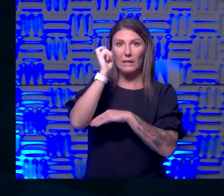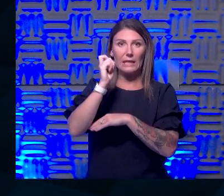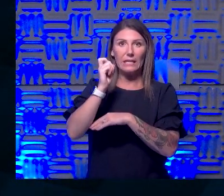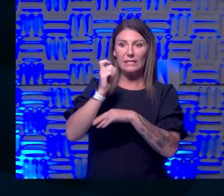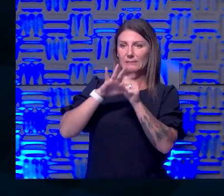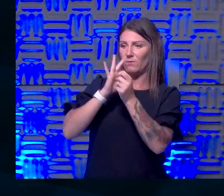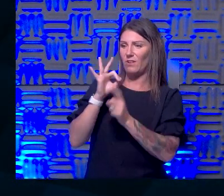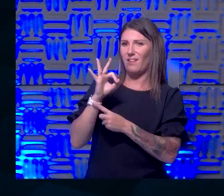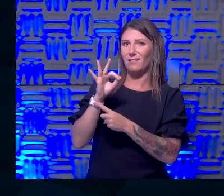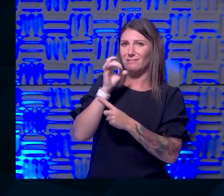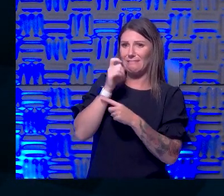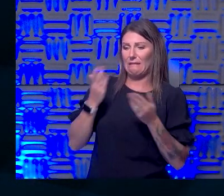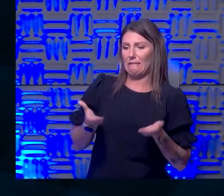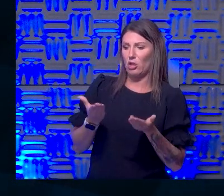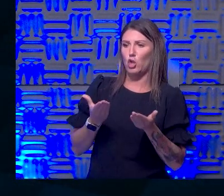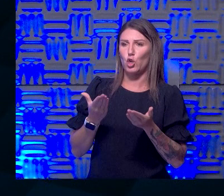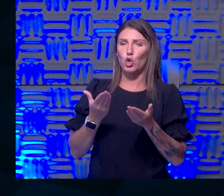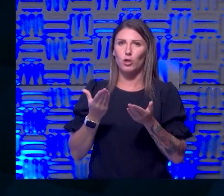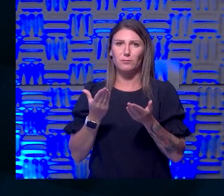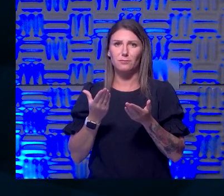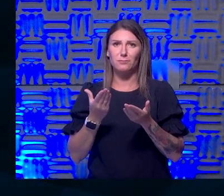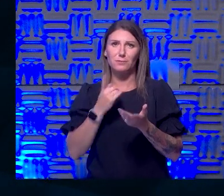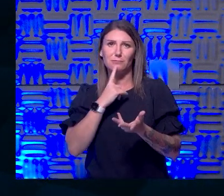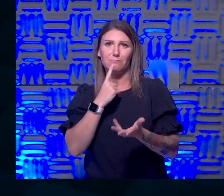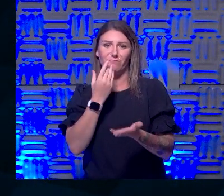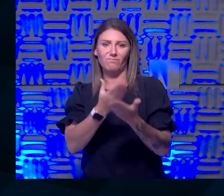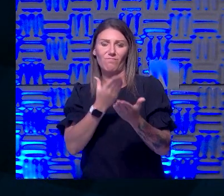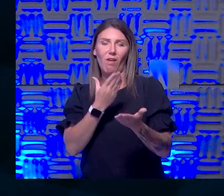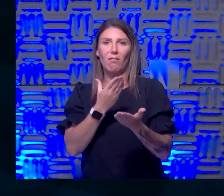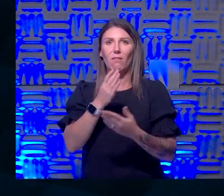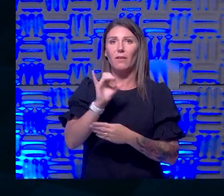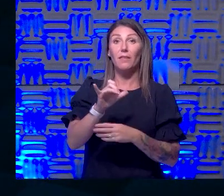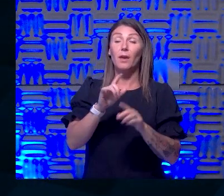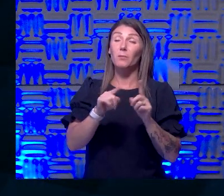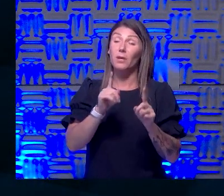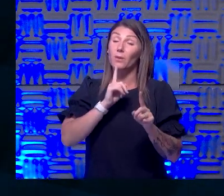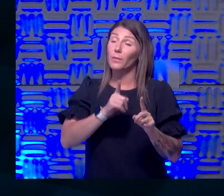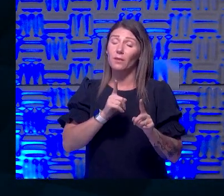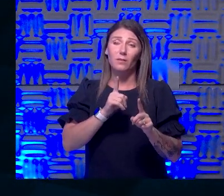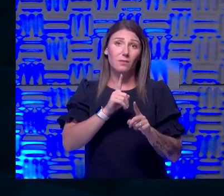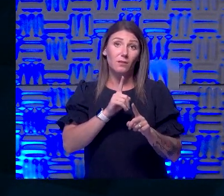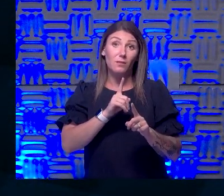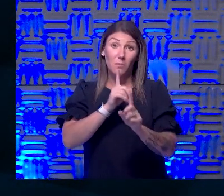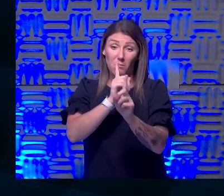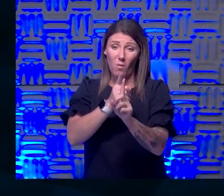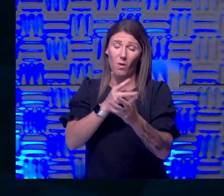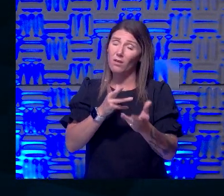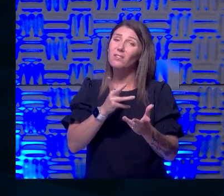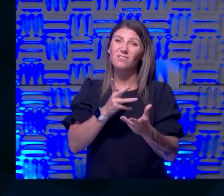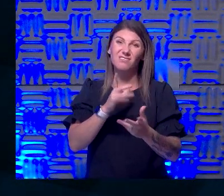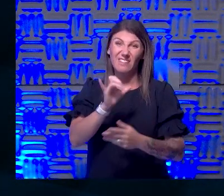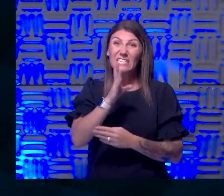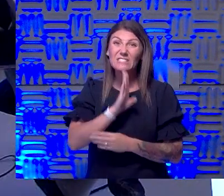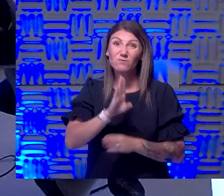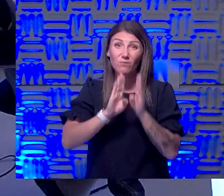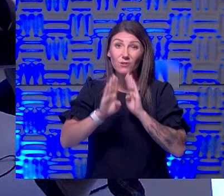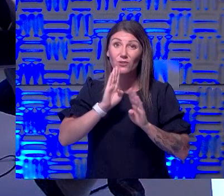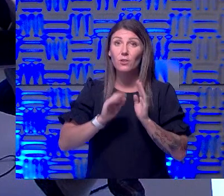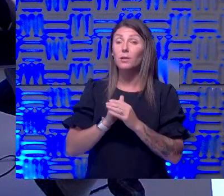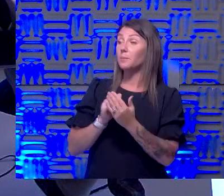isn't significant enough to merit that. So it's really a mixed bag, but all in all, you're right, it is frustrating.